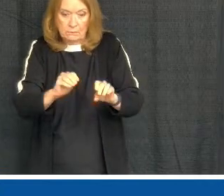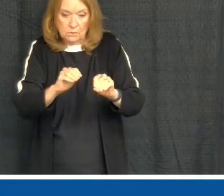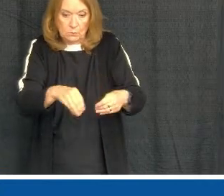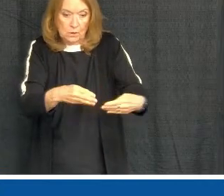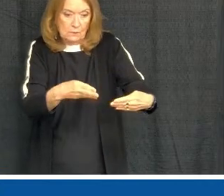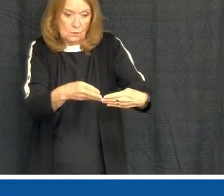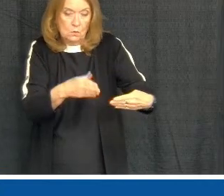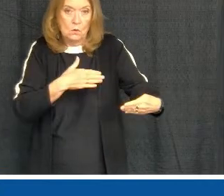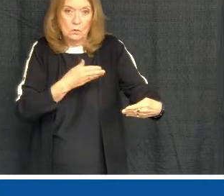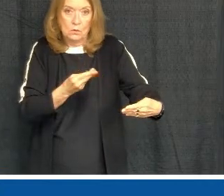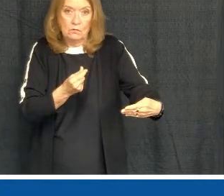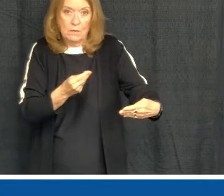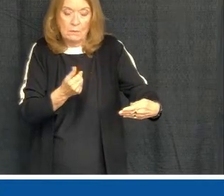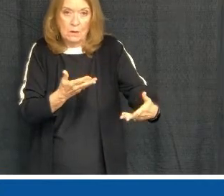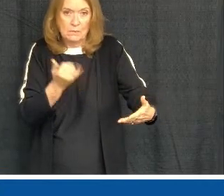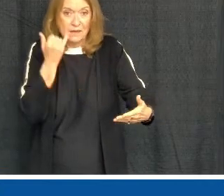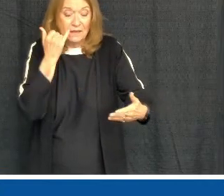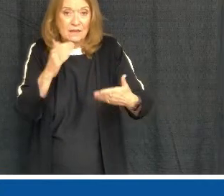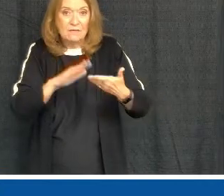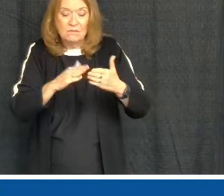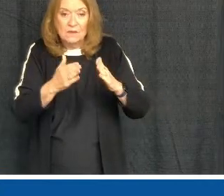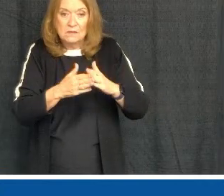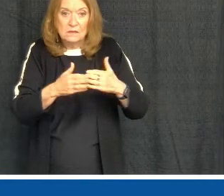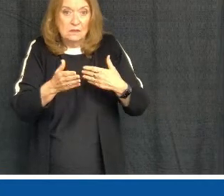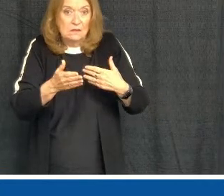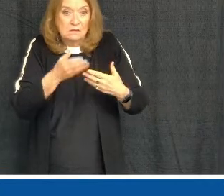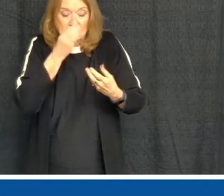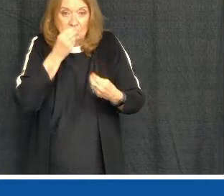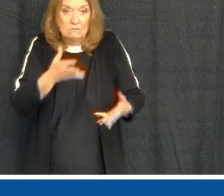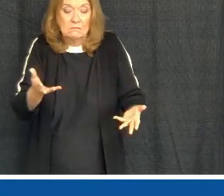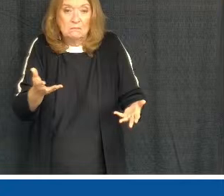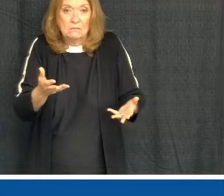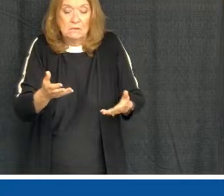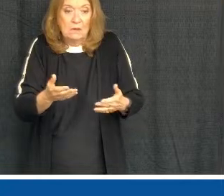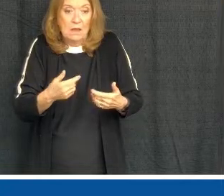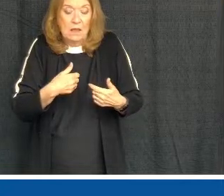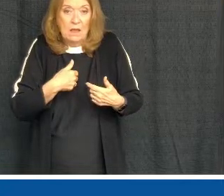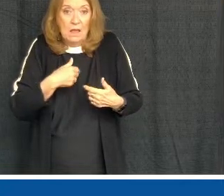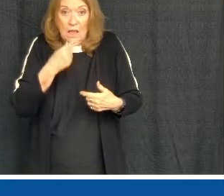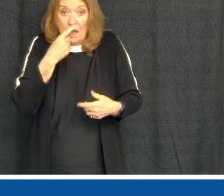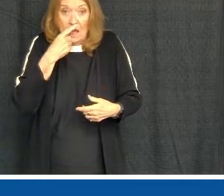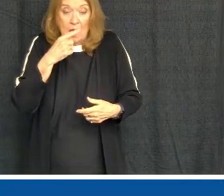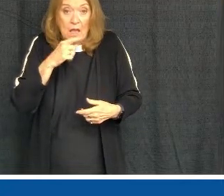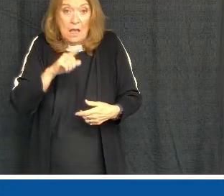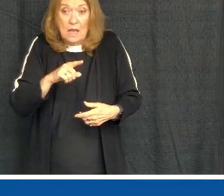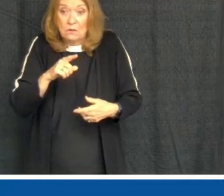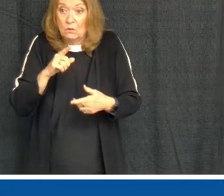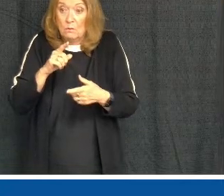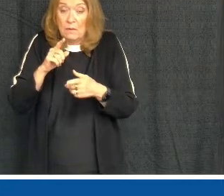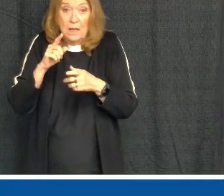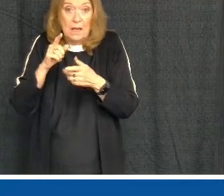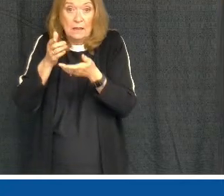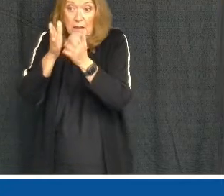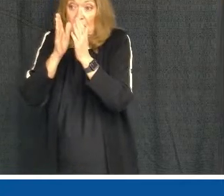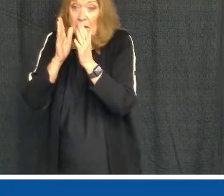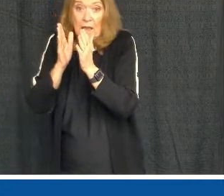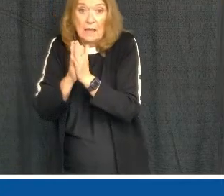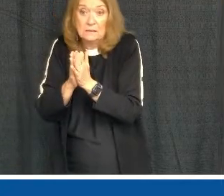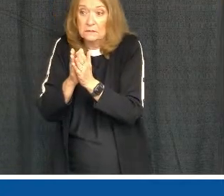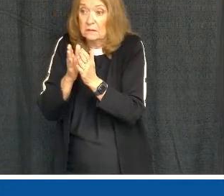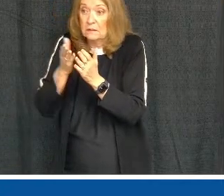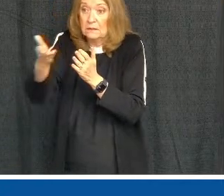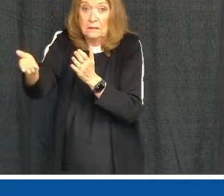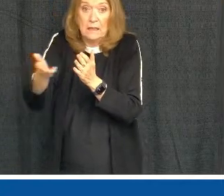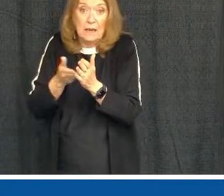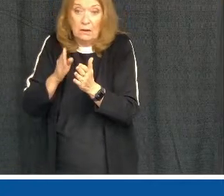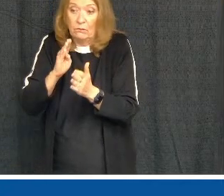property. If the city doesn't mind, or even the council, I don't mind paying Bauer Construction to come over there and do it, to get an